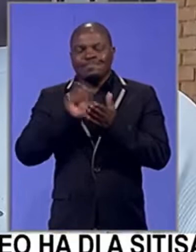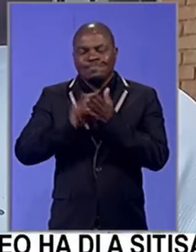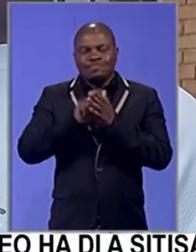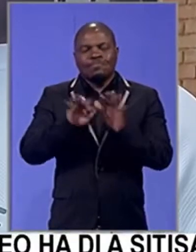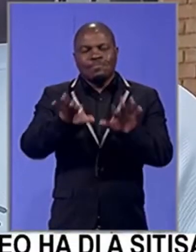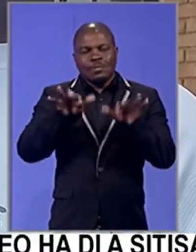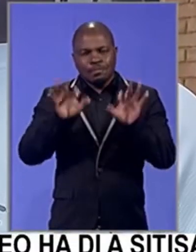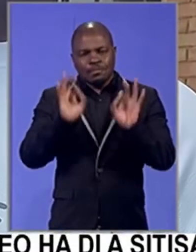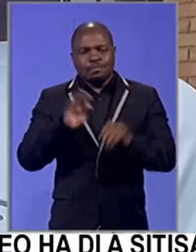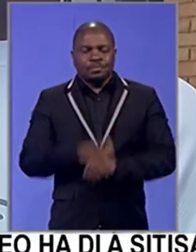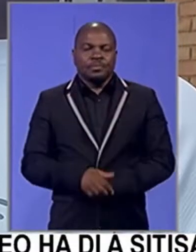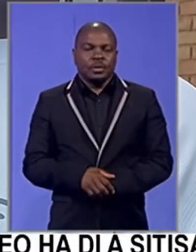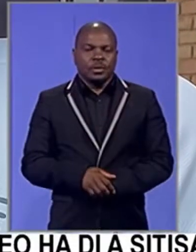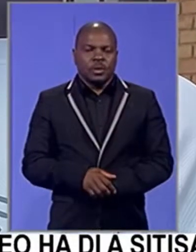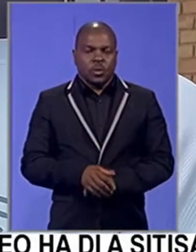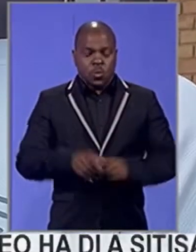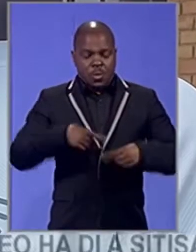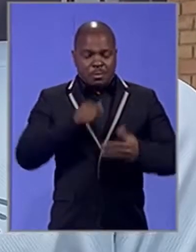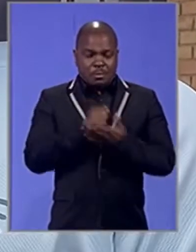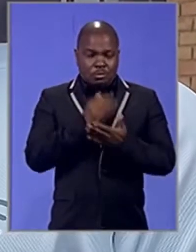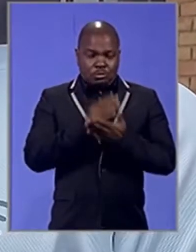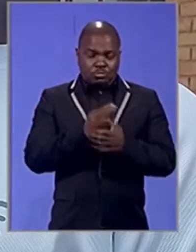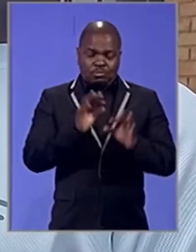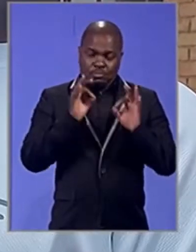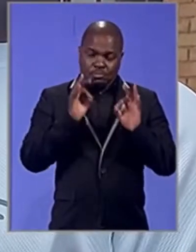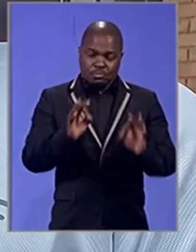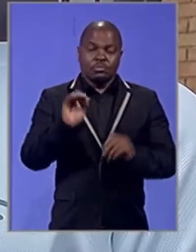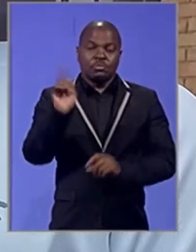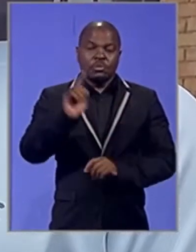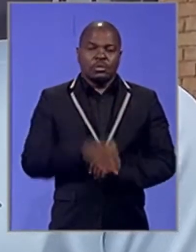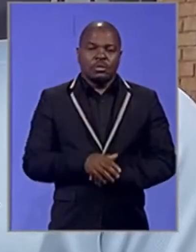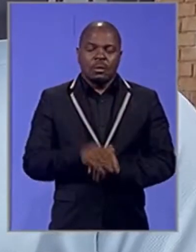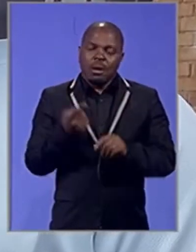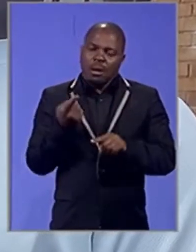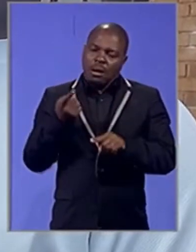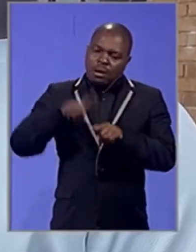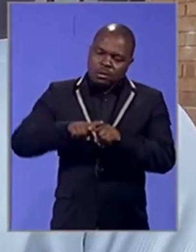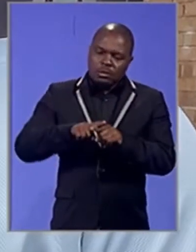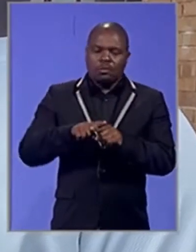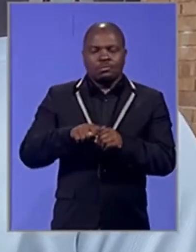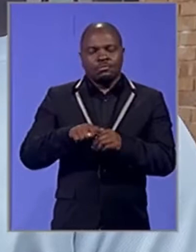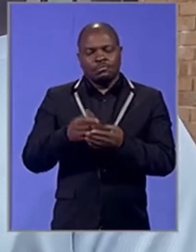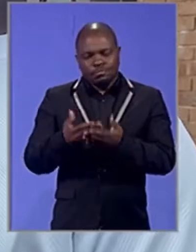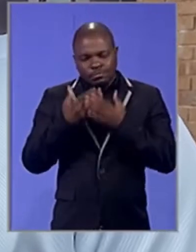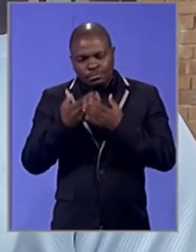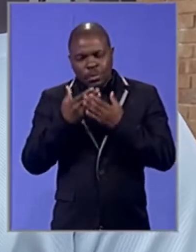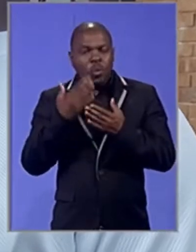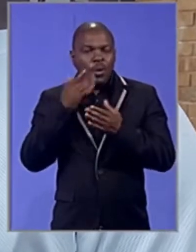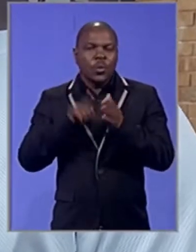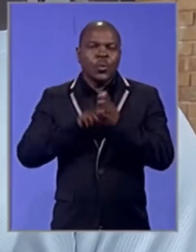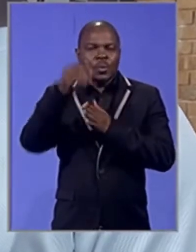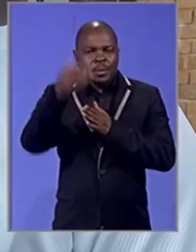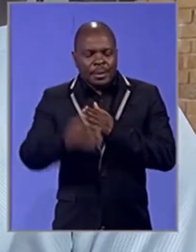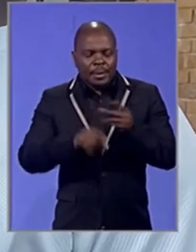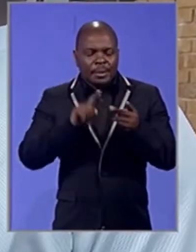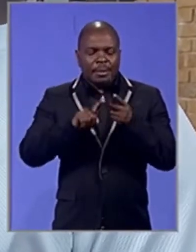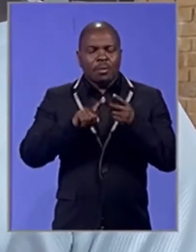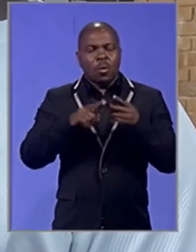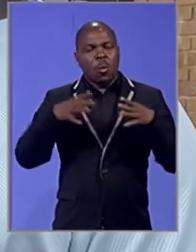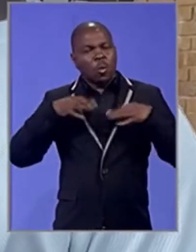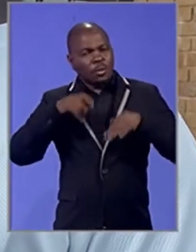make sure that they get extra lessons during the weekends, during the